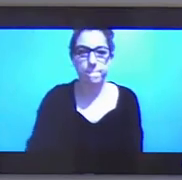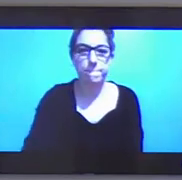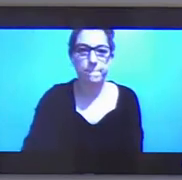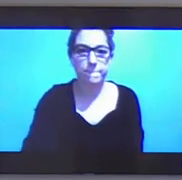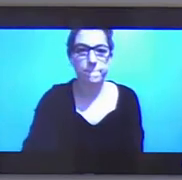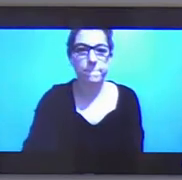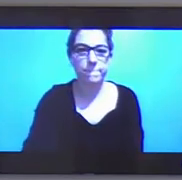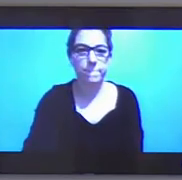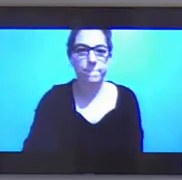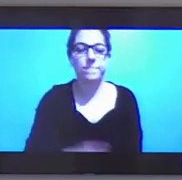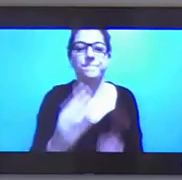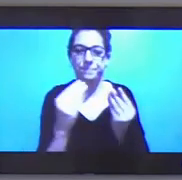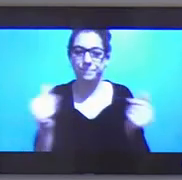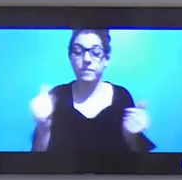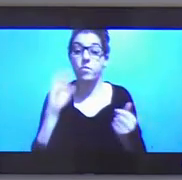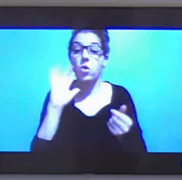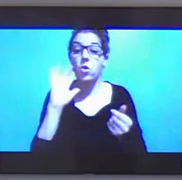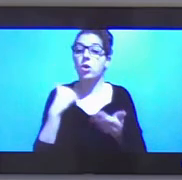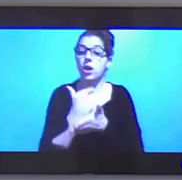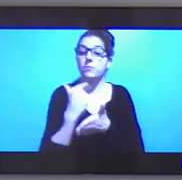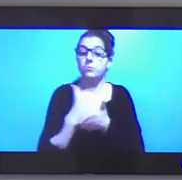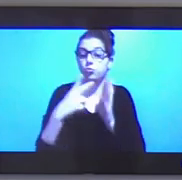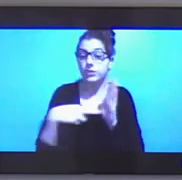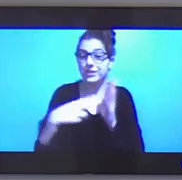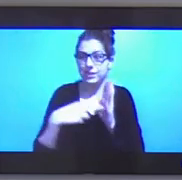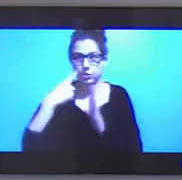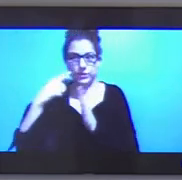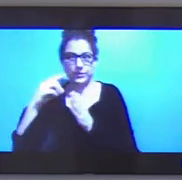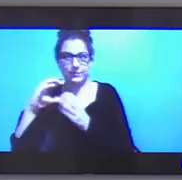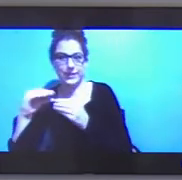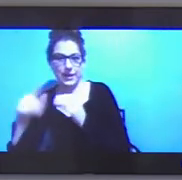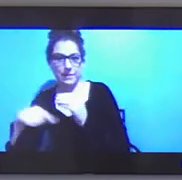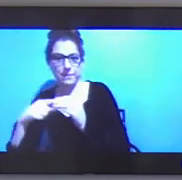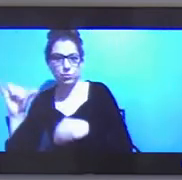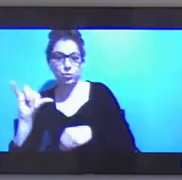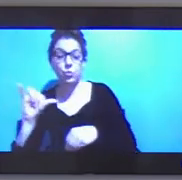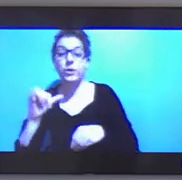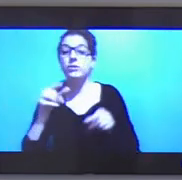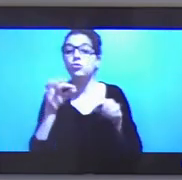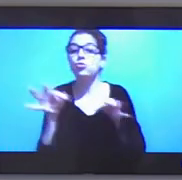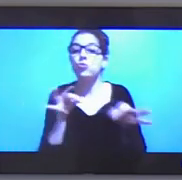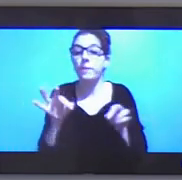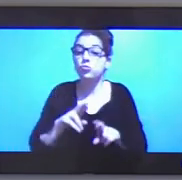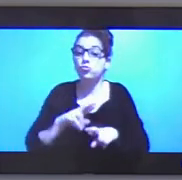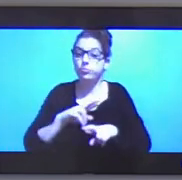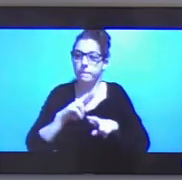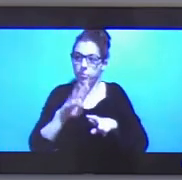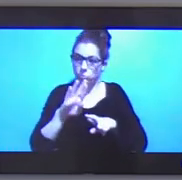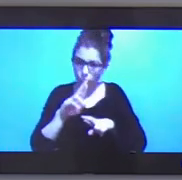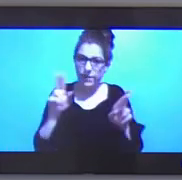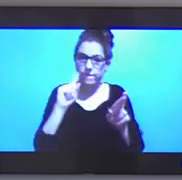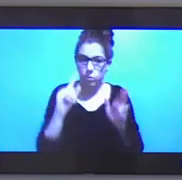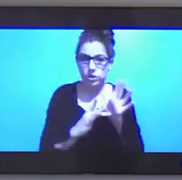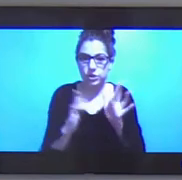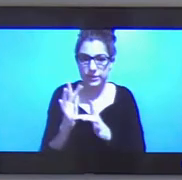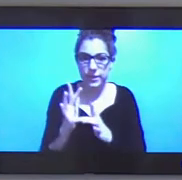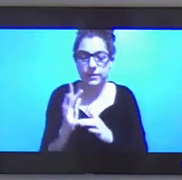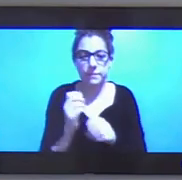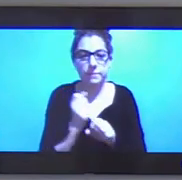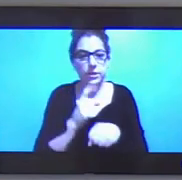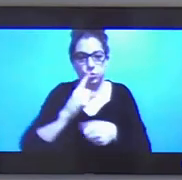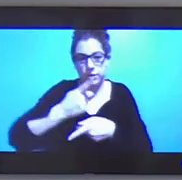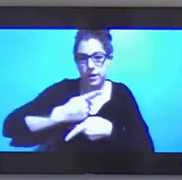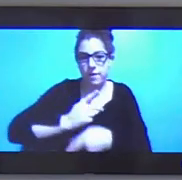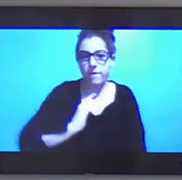Our gospel reading, and what we just sang about as well, describes being ready for Jesus, making sure that we take care of